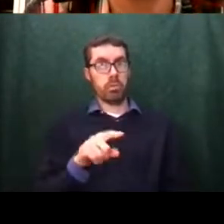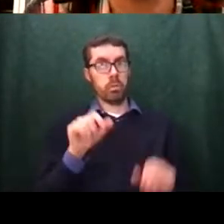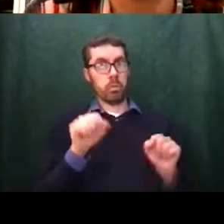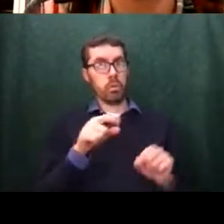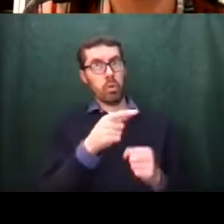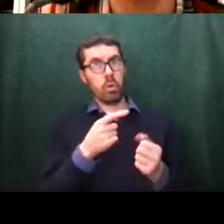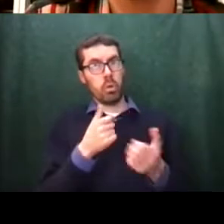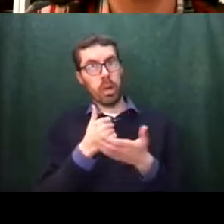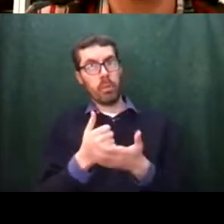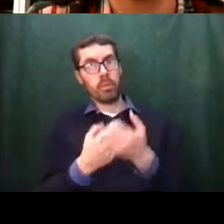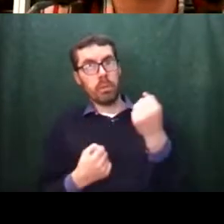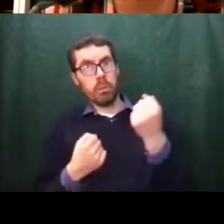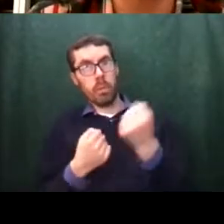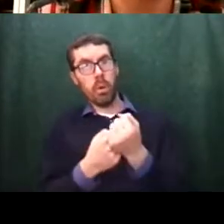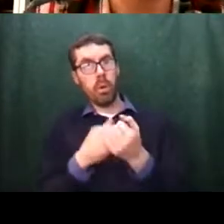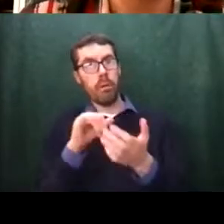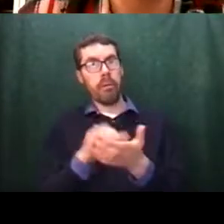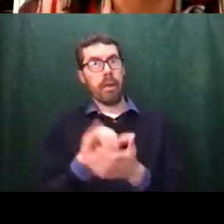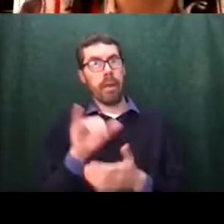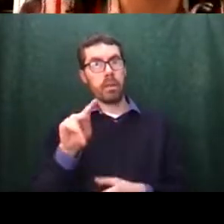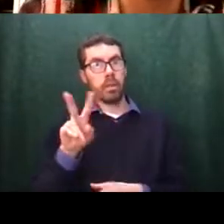support and bring this initiative to the ballot?